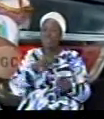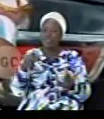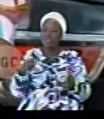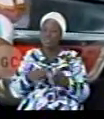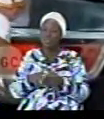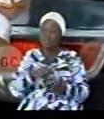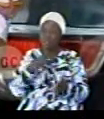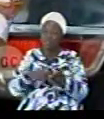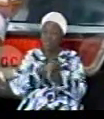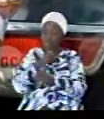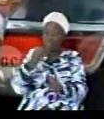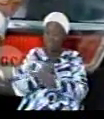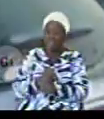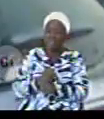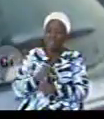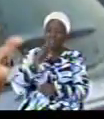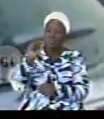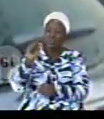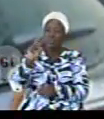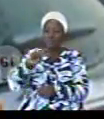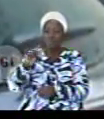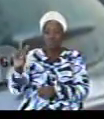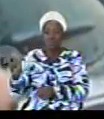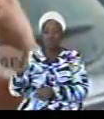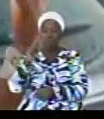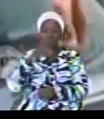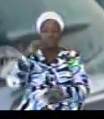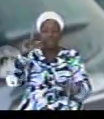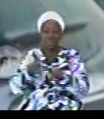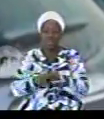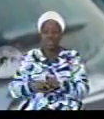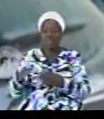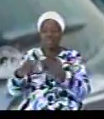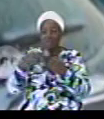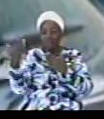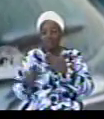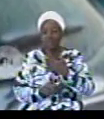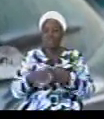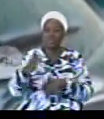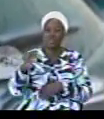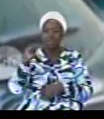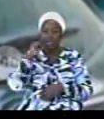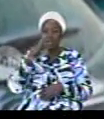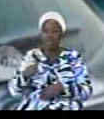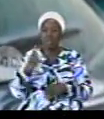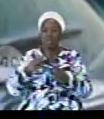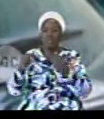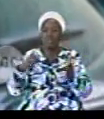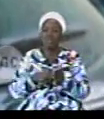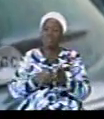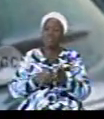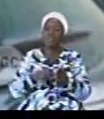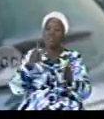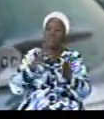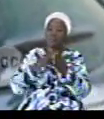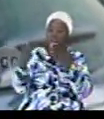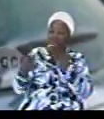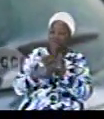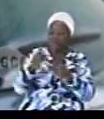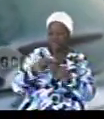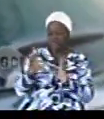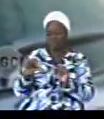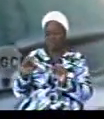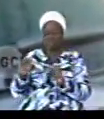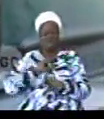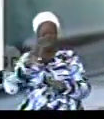2022, one of our sister in office invited me to the Global Crusade. But I told her I can't attend. But she said I could